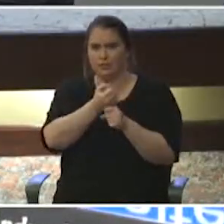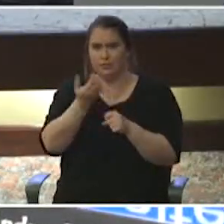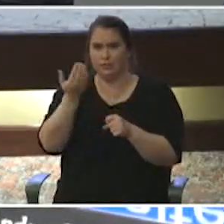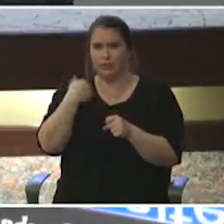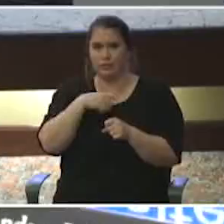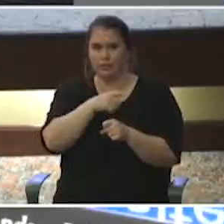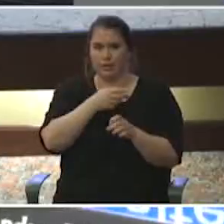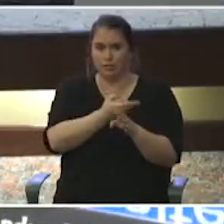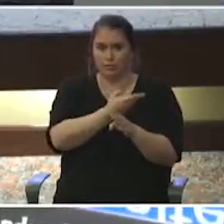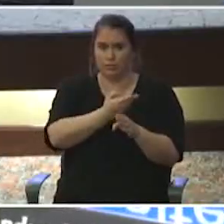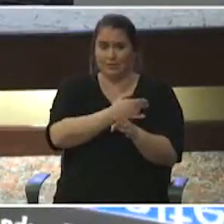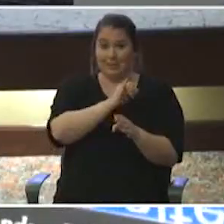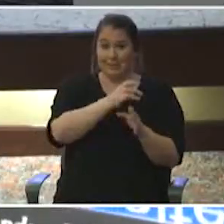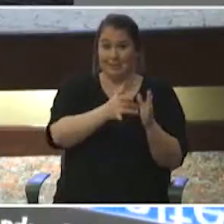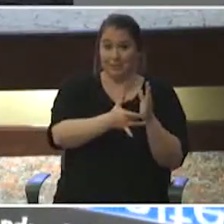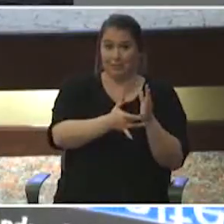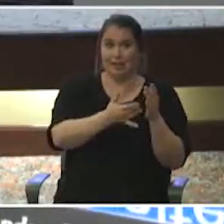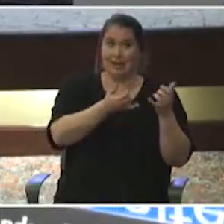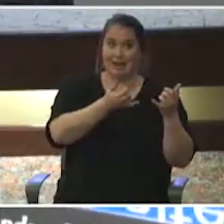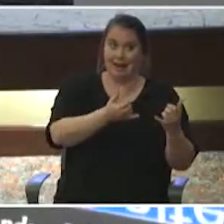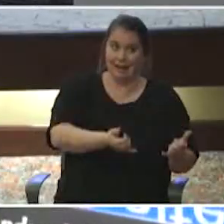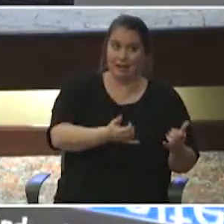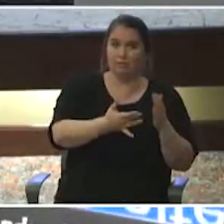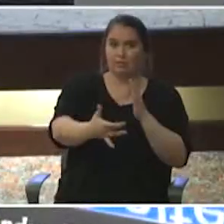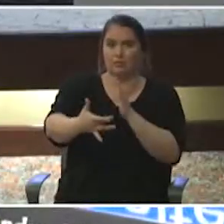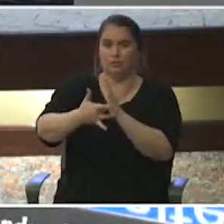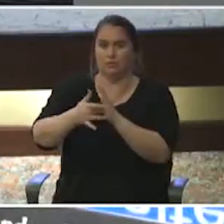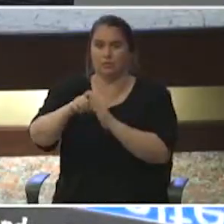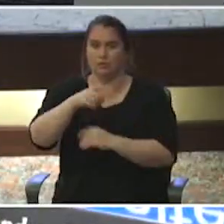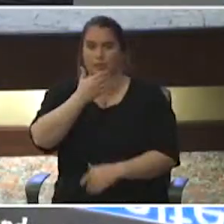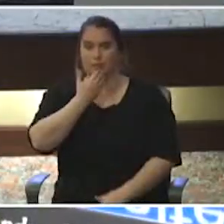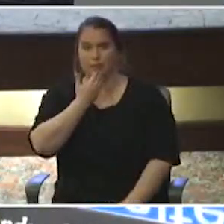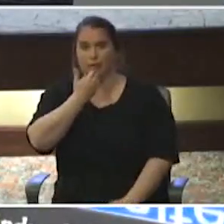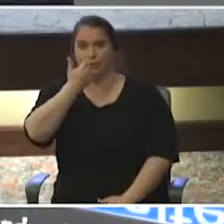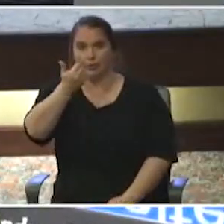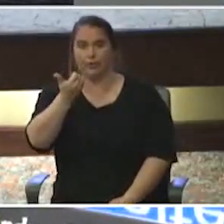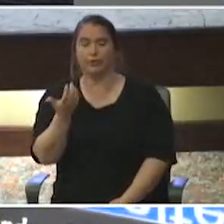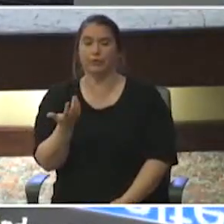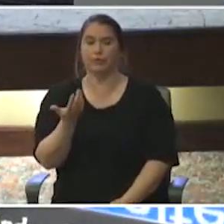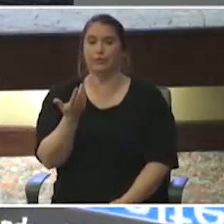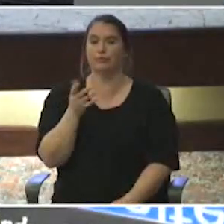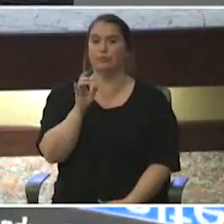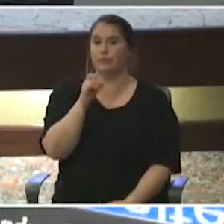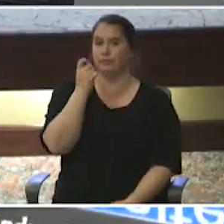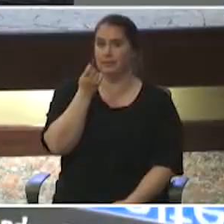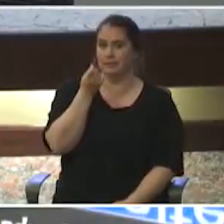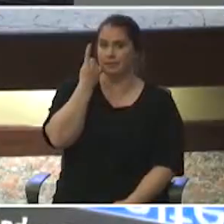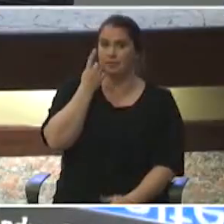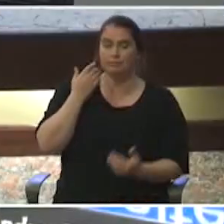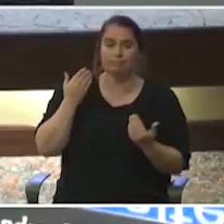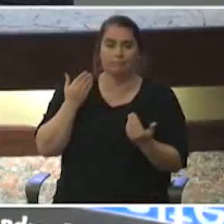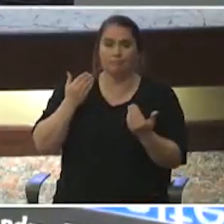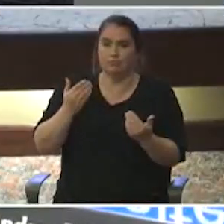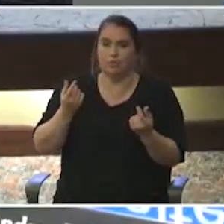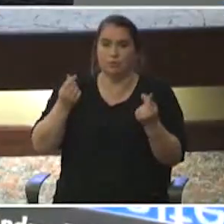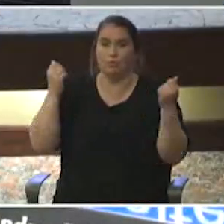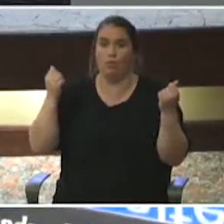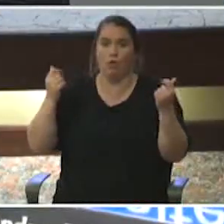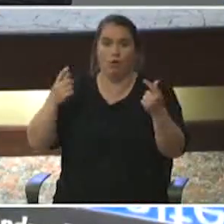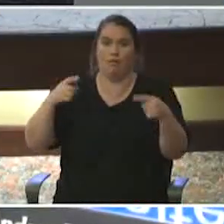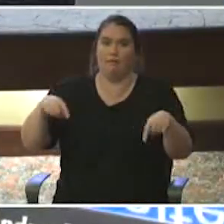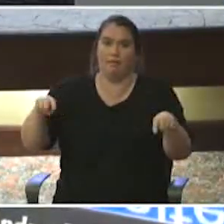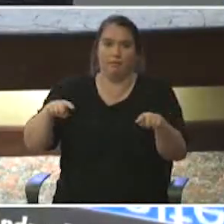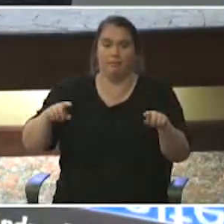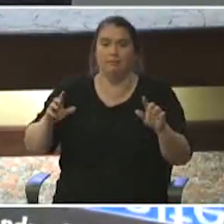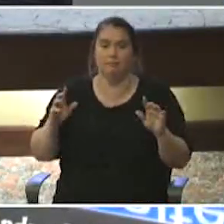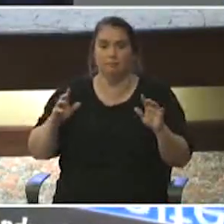got to be different now and better, I would hope. So it makes sense to me to just do them all with the most